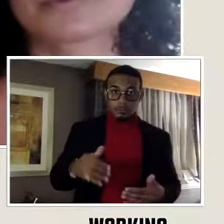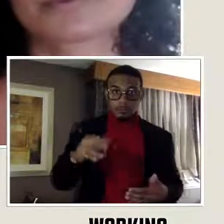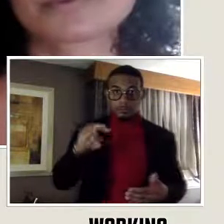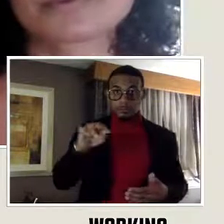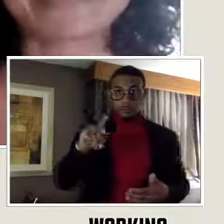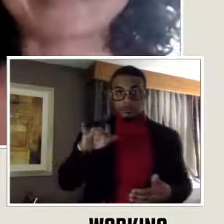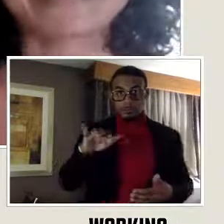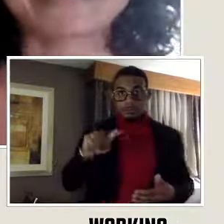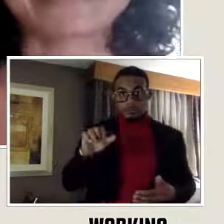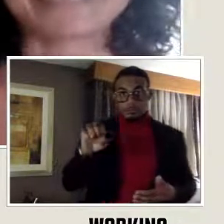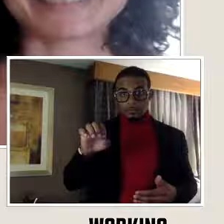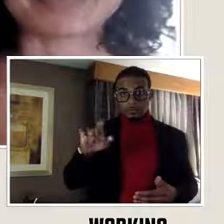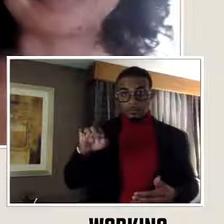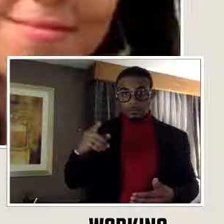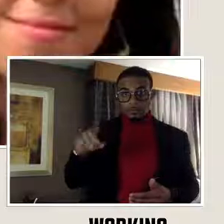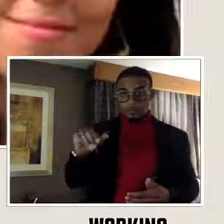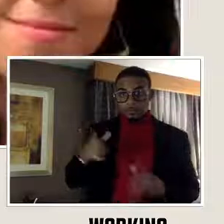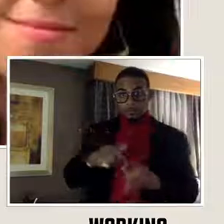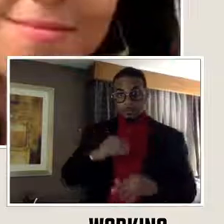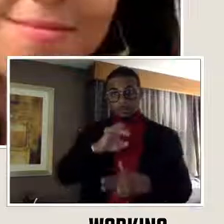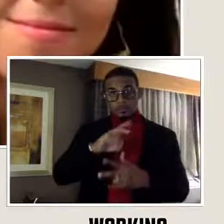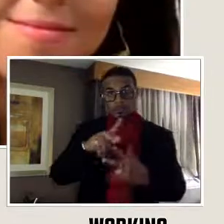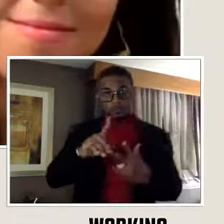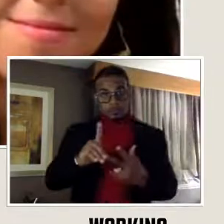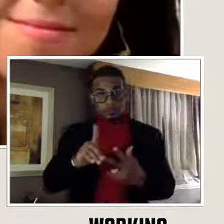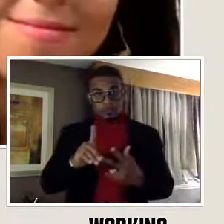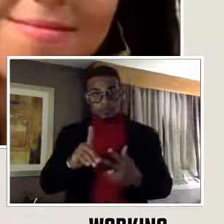Natalia Salgado from CPD